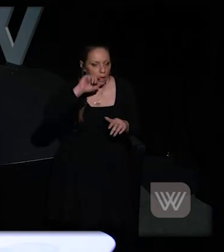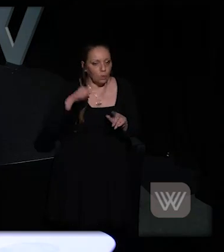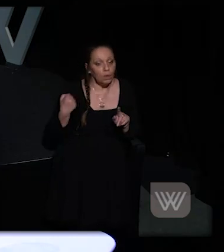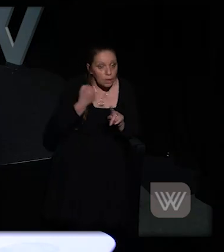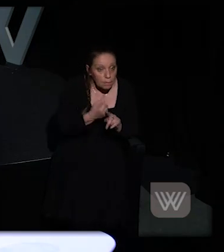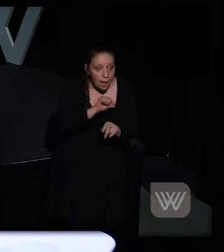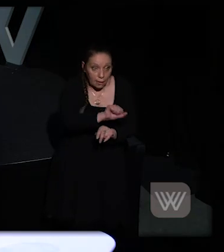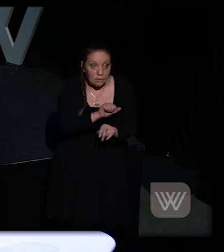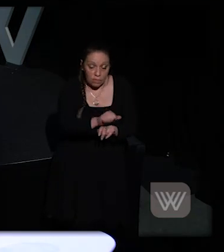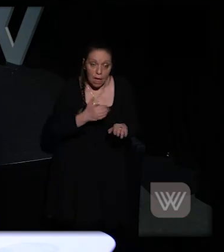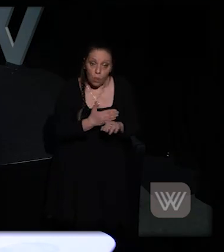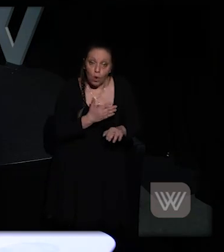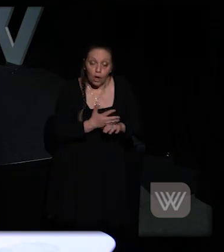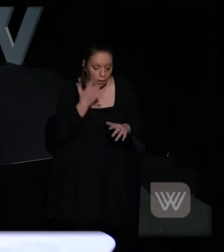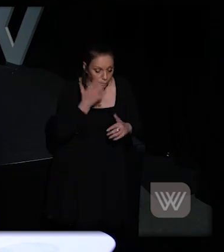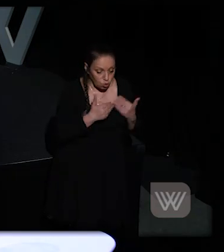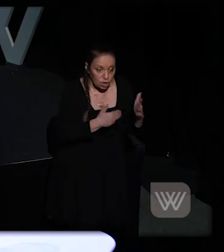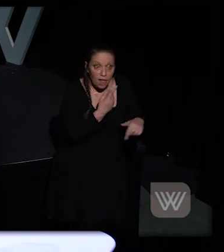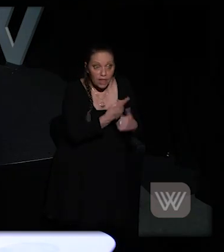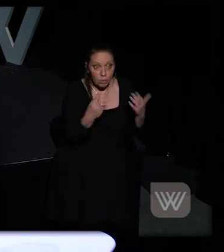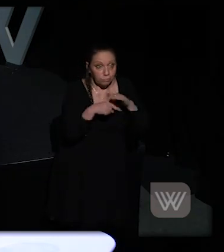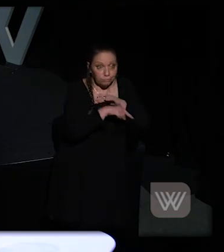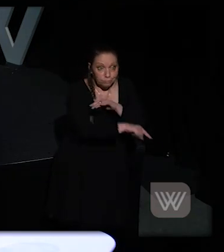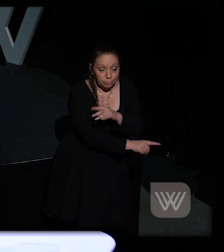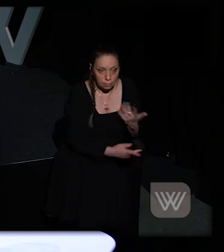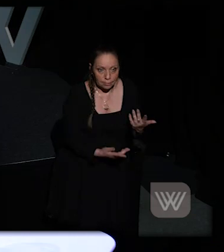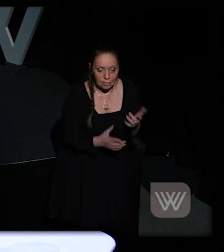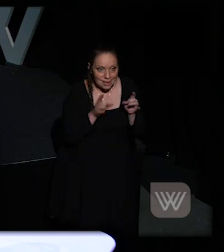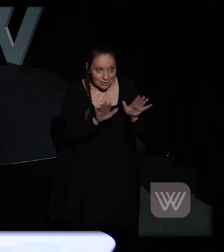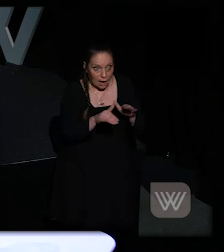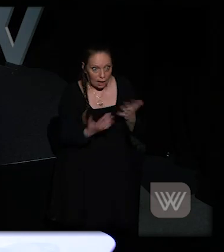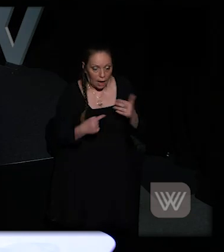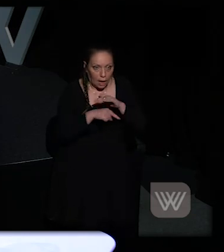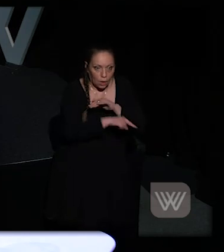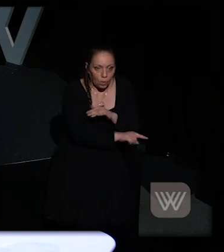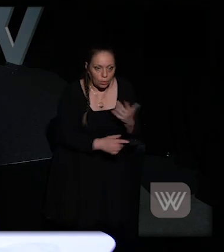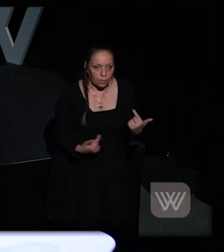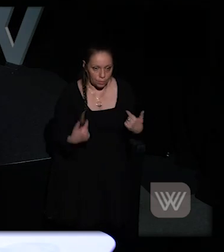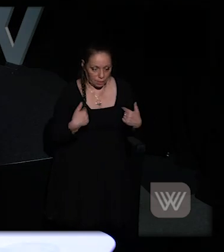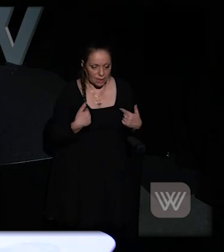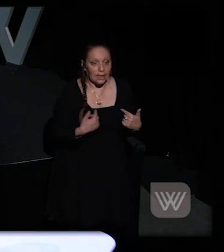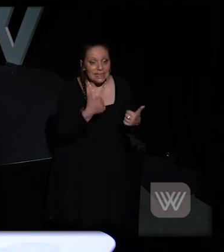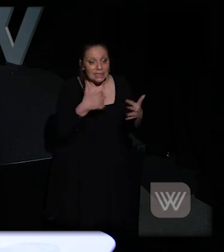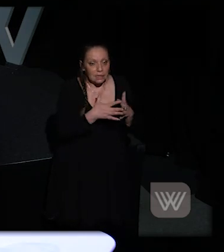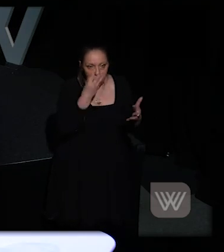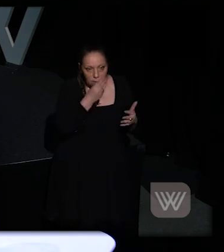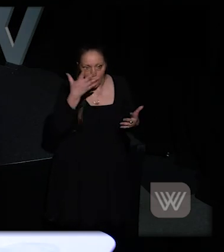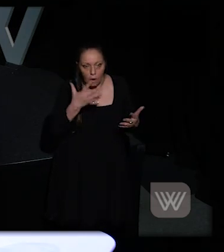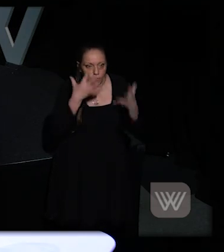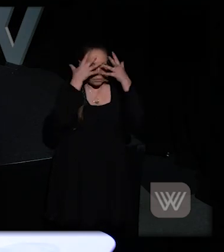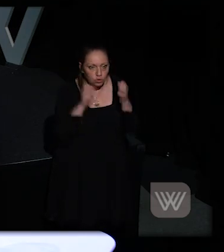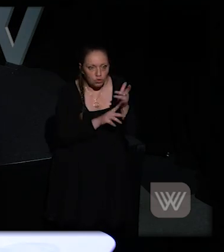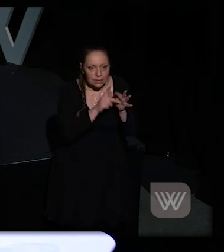their productivity and they're going to lose money because of it. They already are. You know, if I take 6 weeks off on